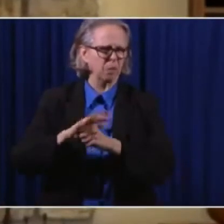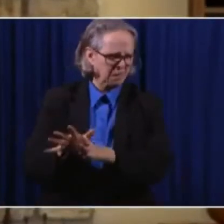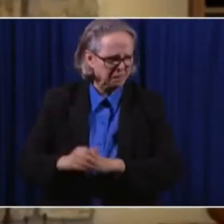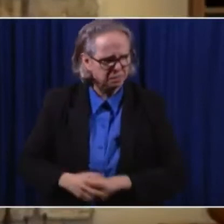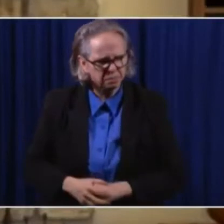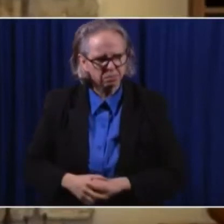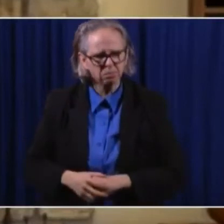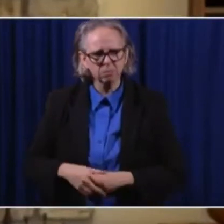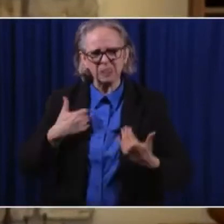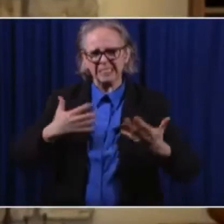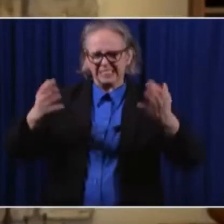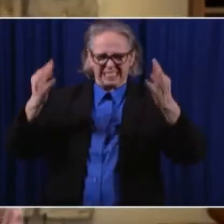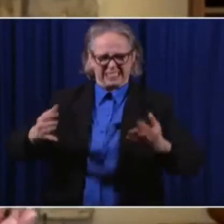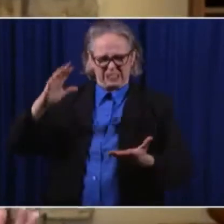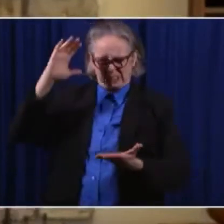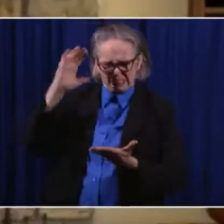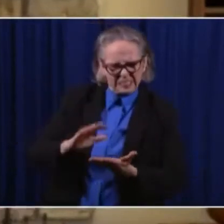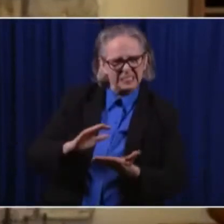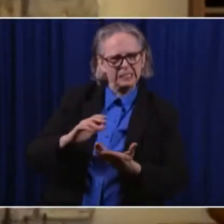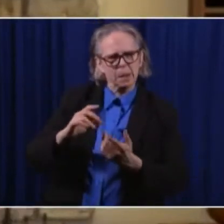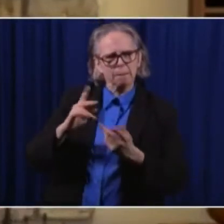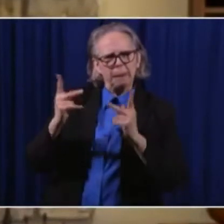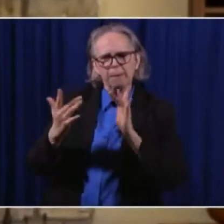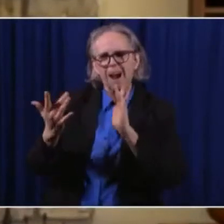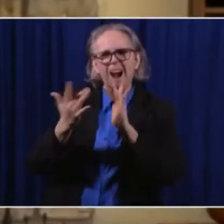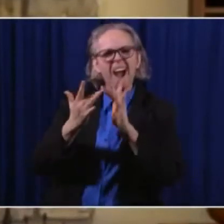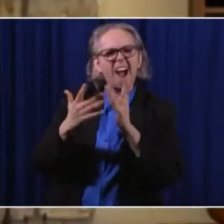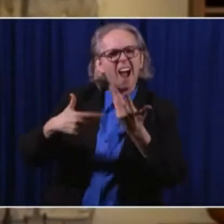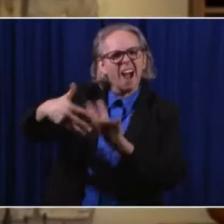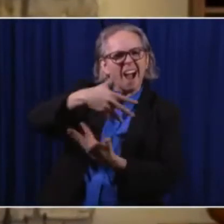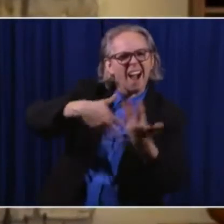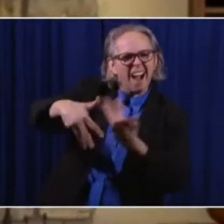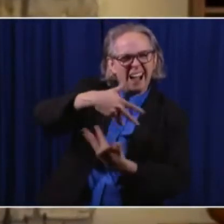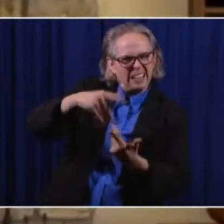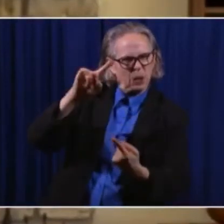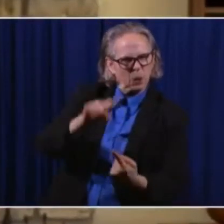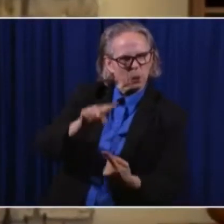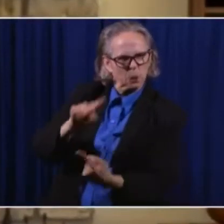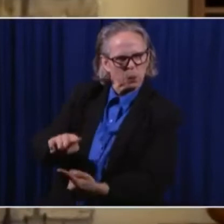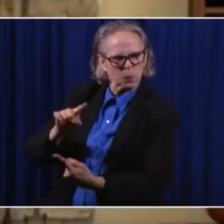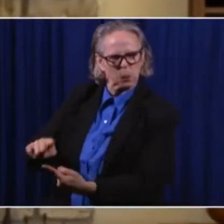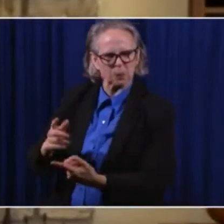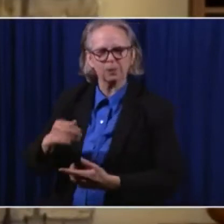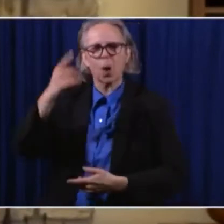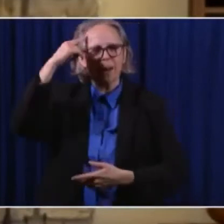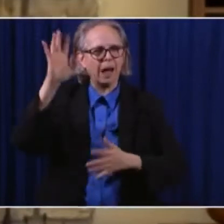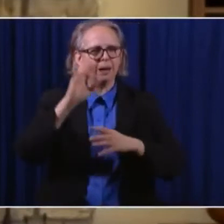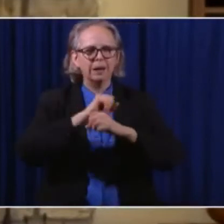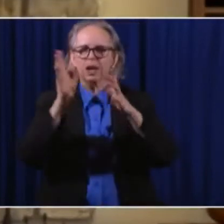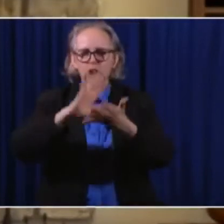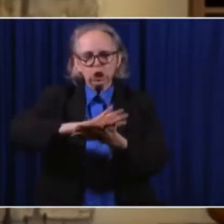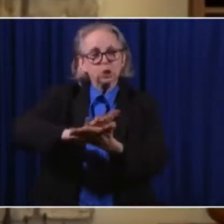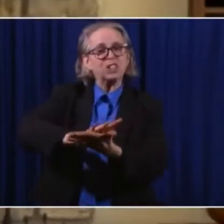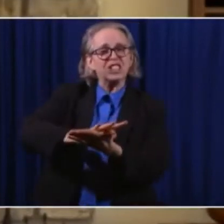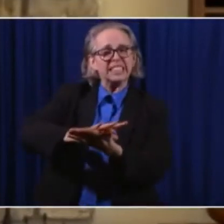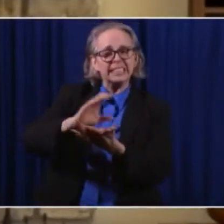have with somebody else, and then wearing the mask. So if we could all do these things, we will